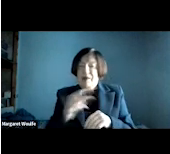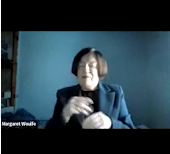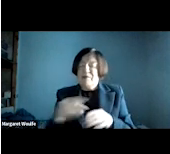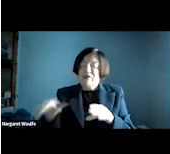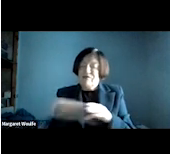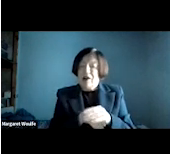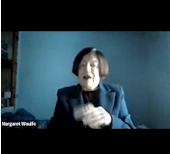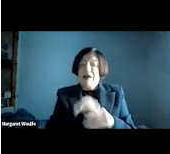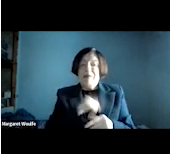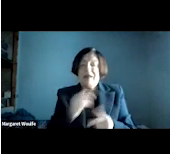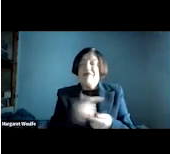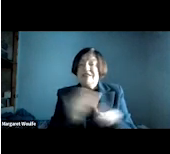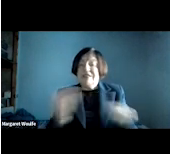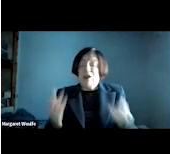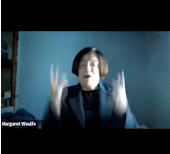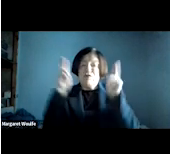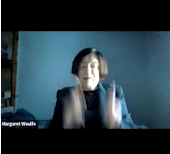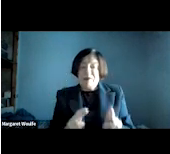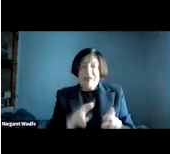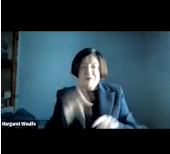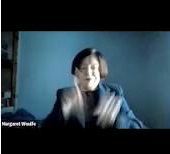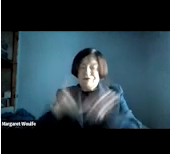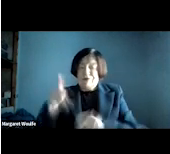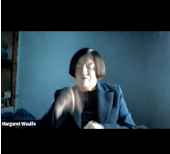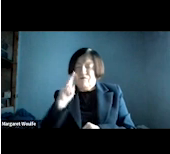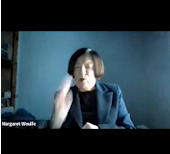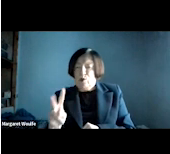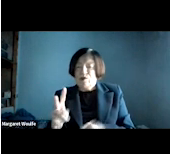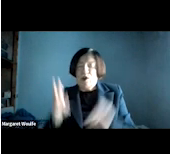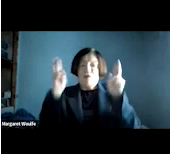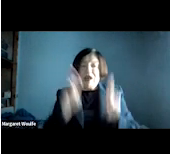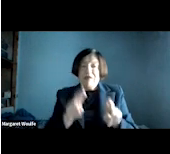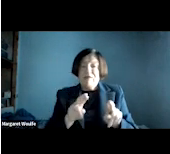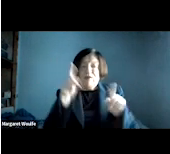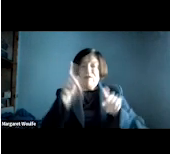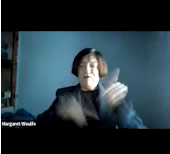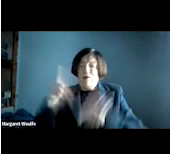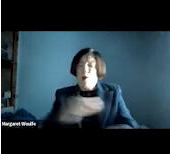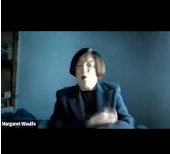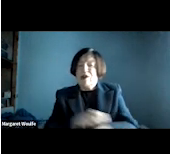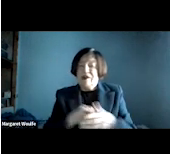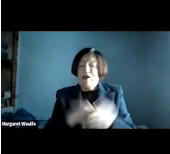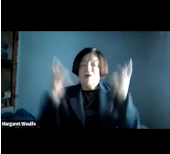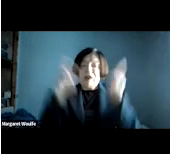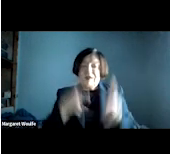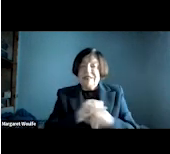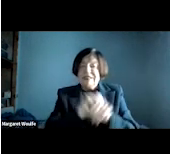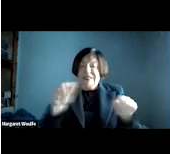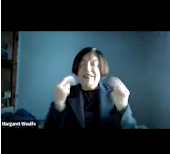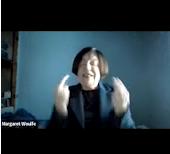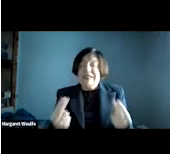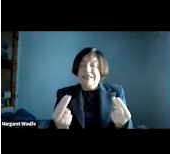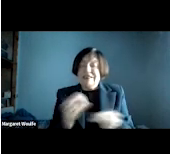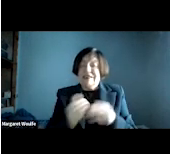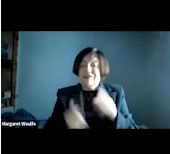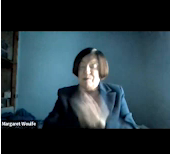being at the table, representing various views, representing various organizations, representing various needs in the built